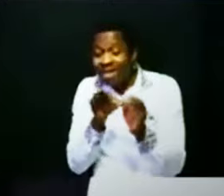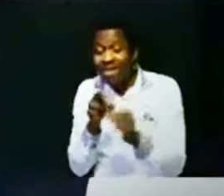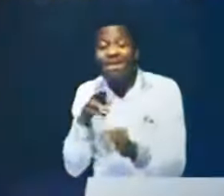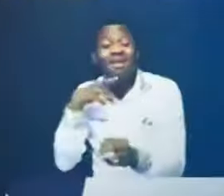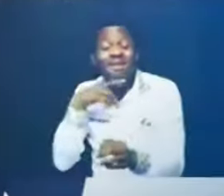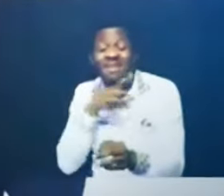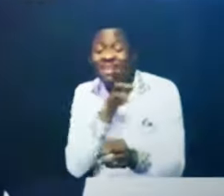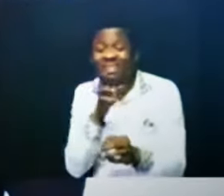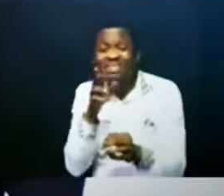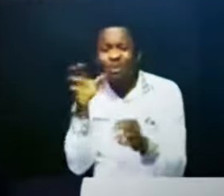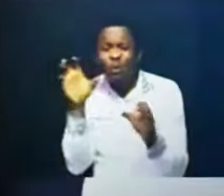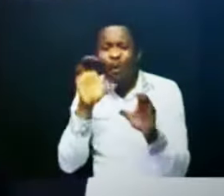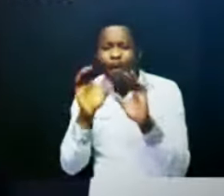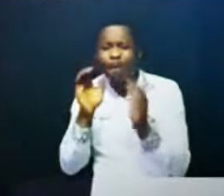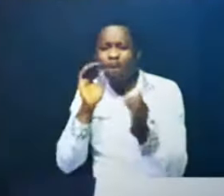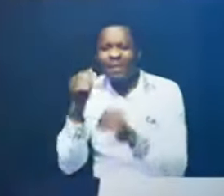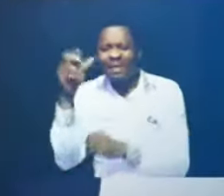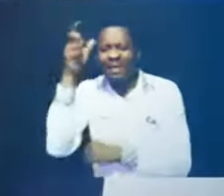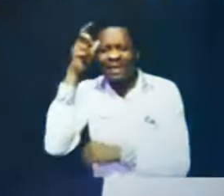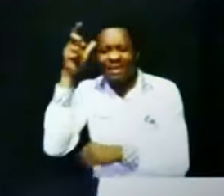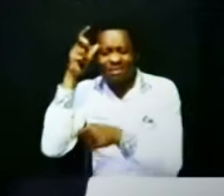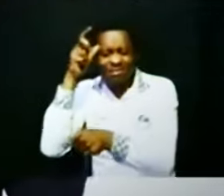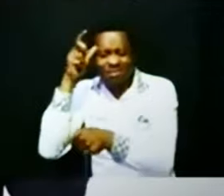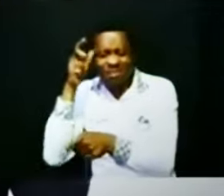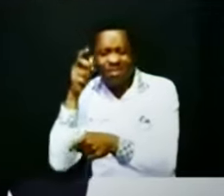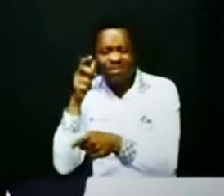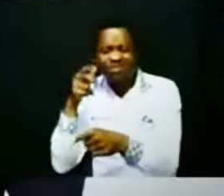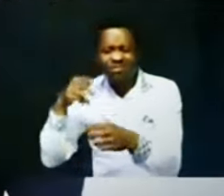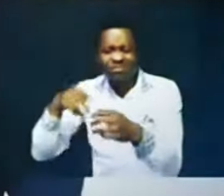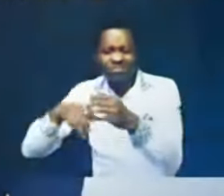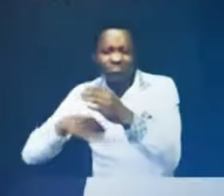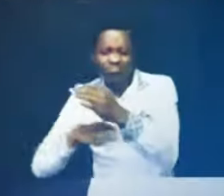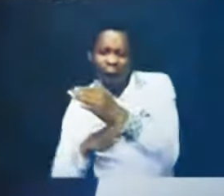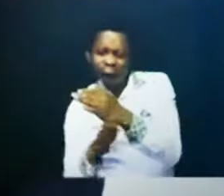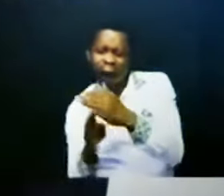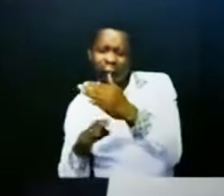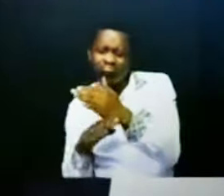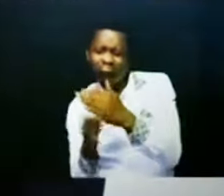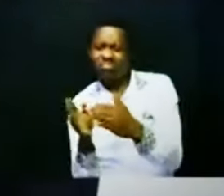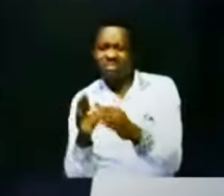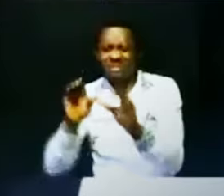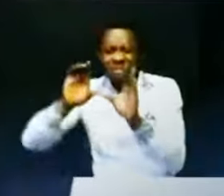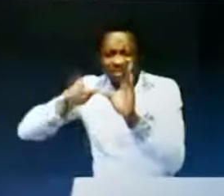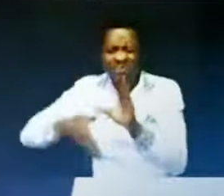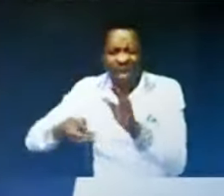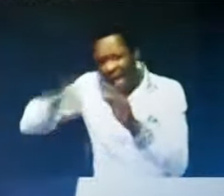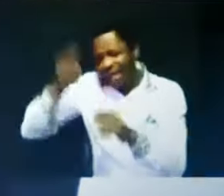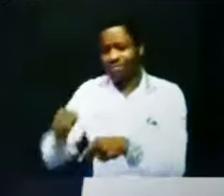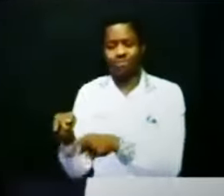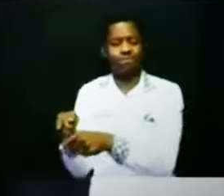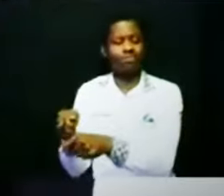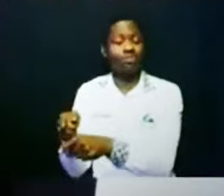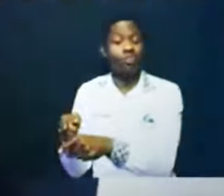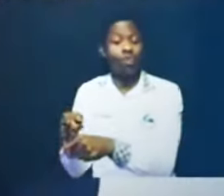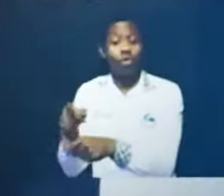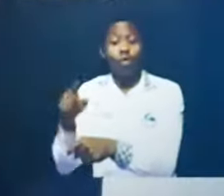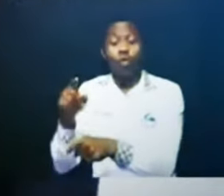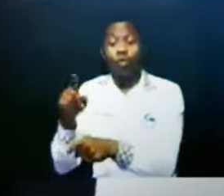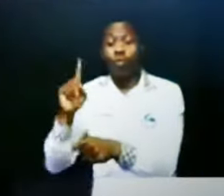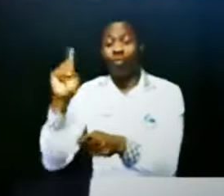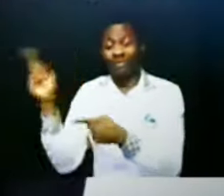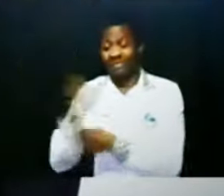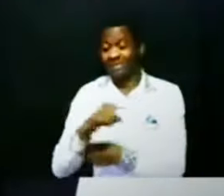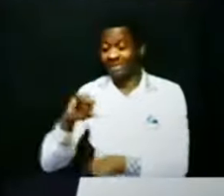subtle man. Oyo nitifo. Very shrewd guy. Na kwan e ya chiwacho. One day he came to the palace. There be